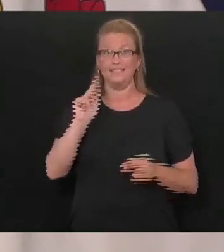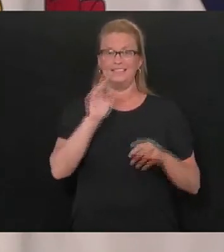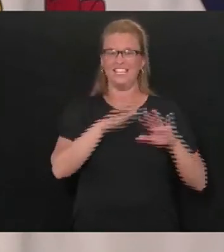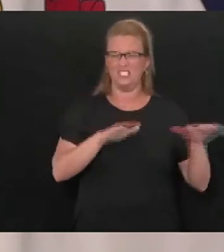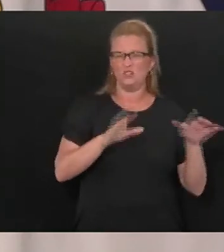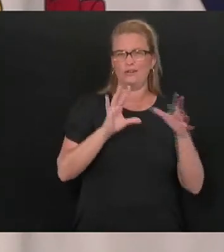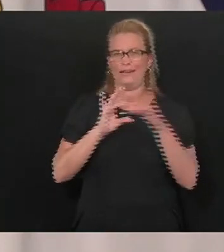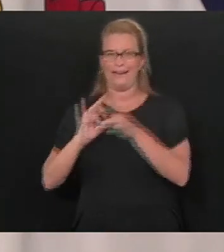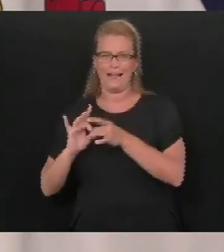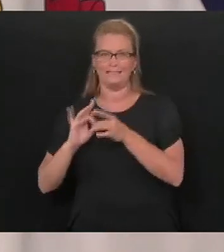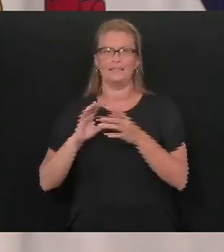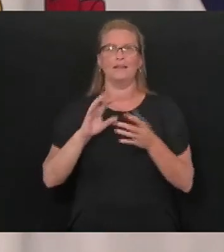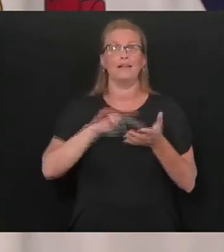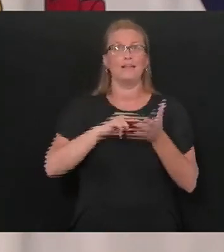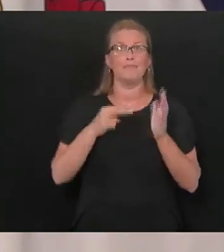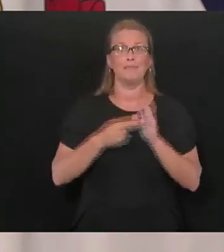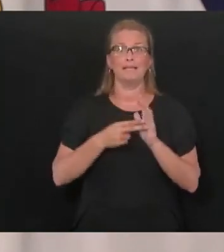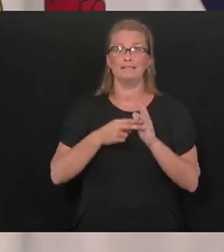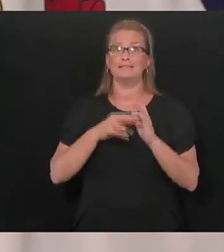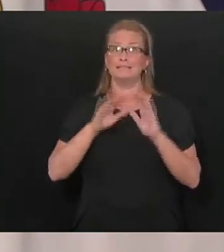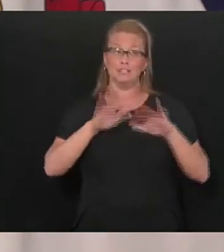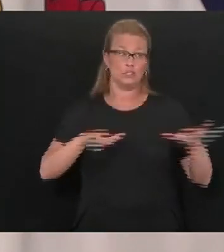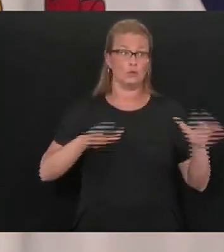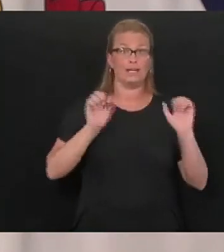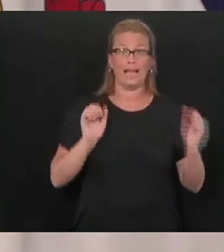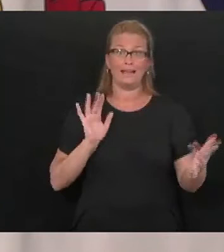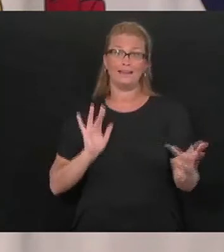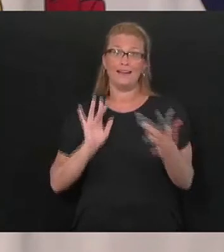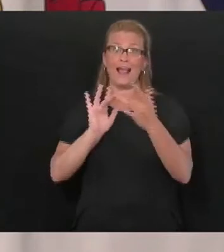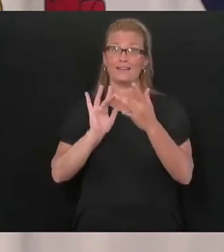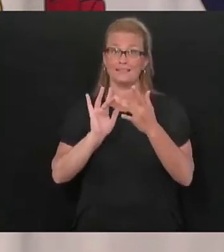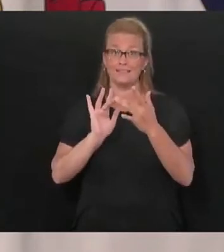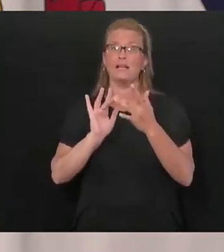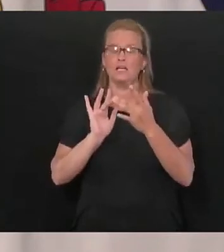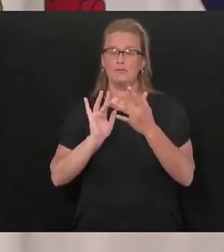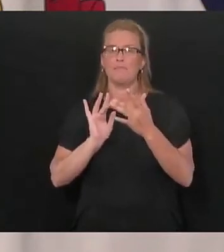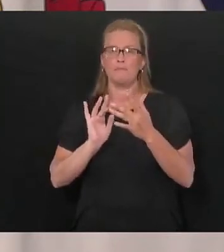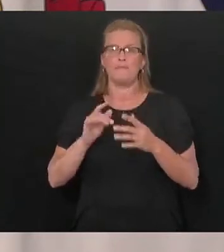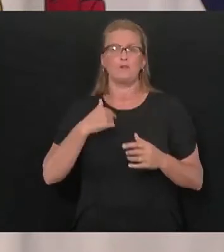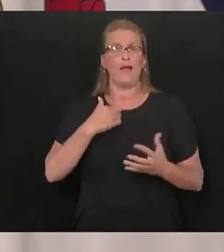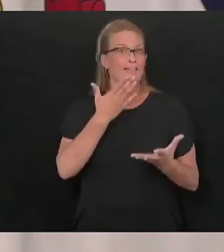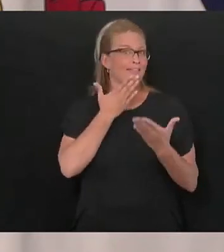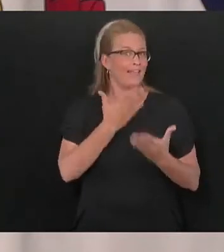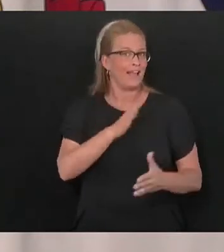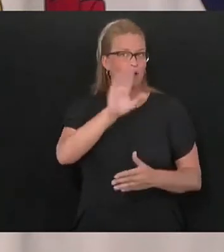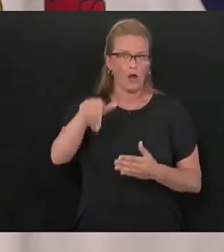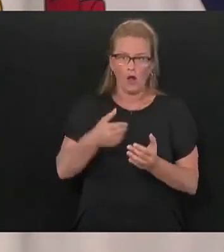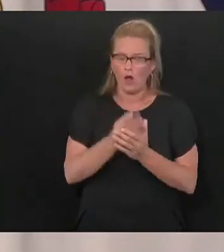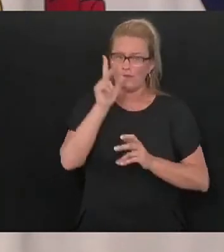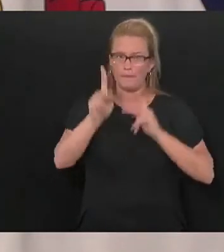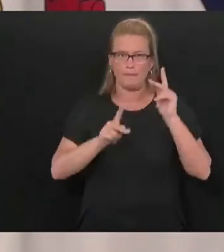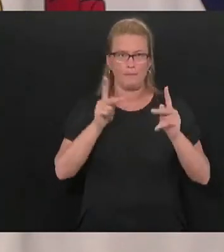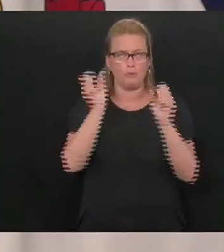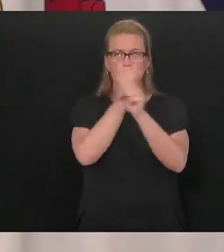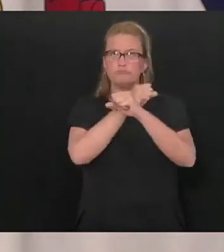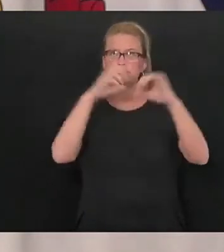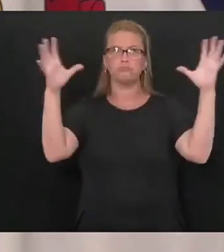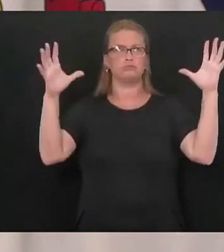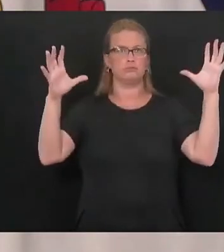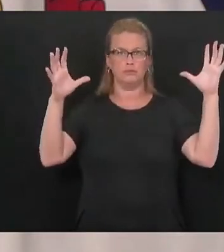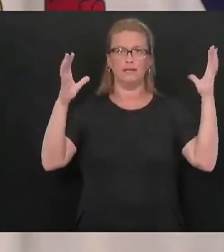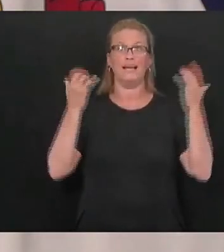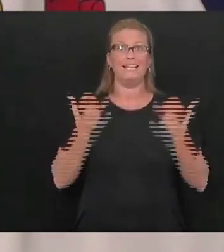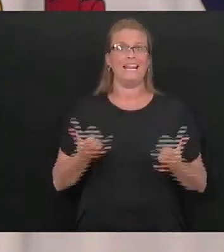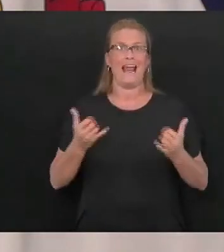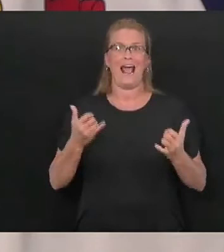so from the standpoint of Kids Connect, I thank all the people that came up with the idea and the thought, and now